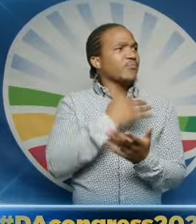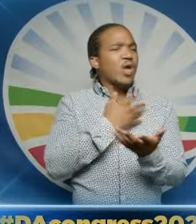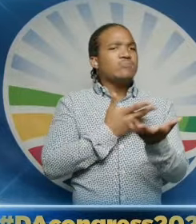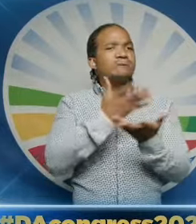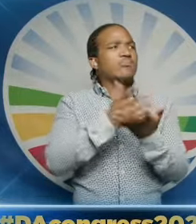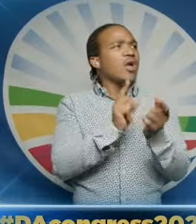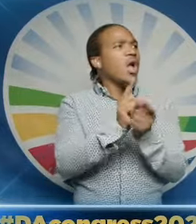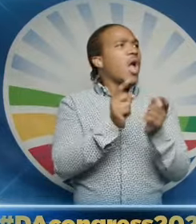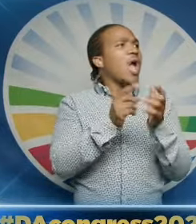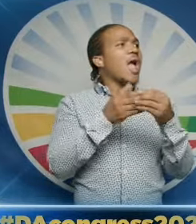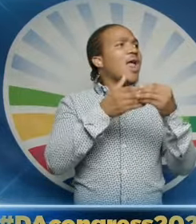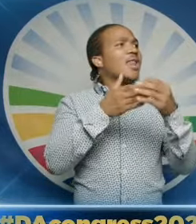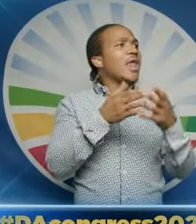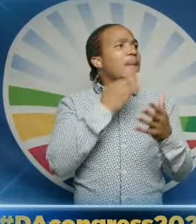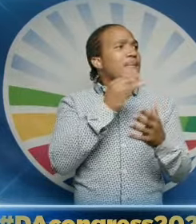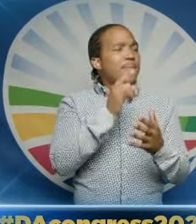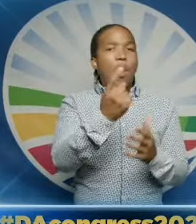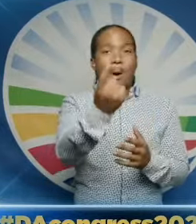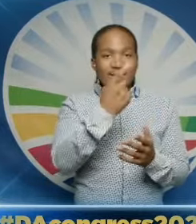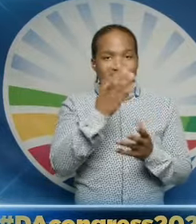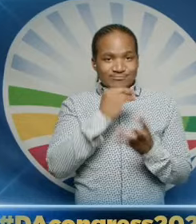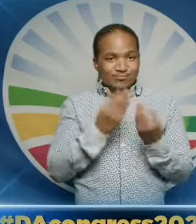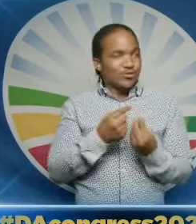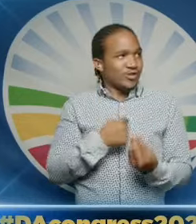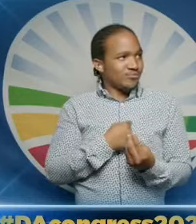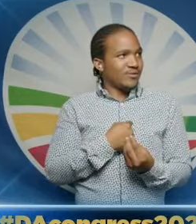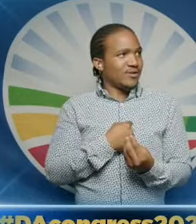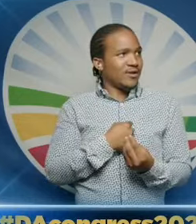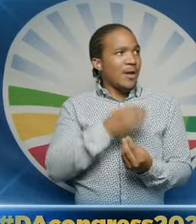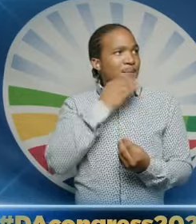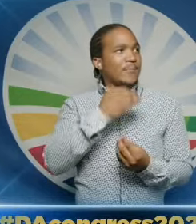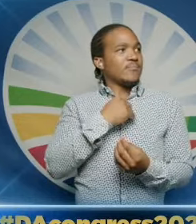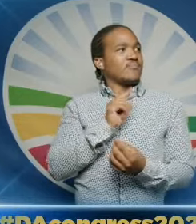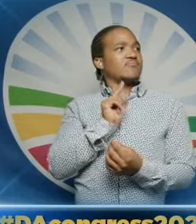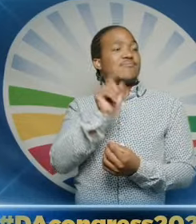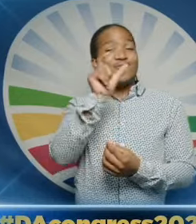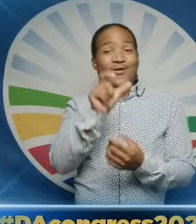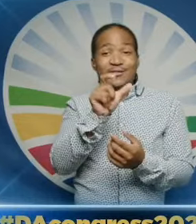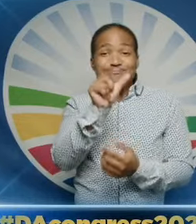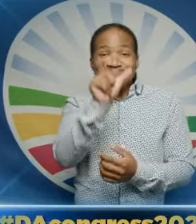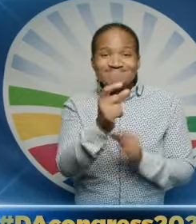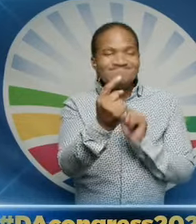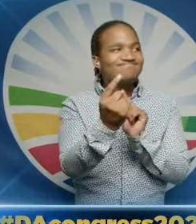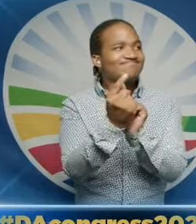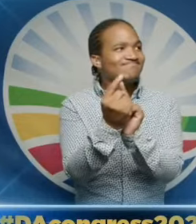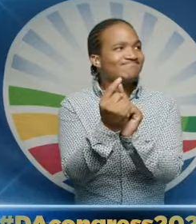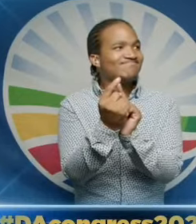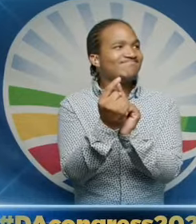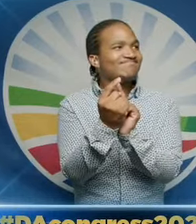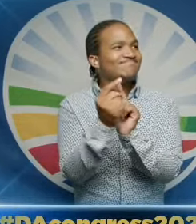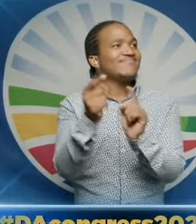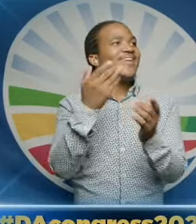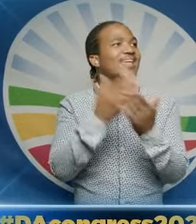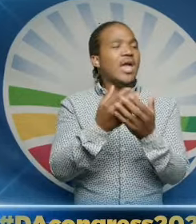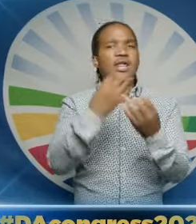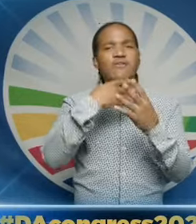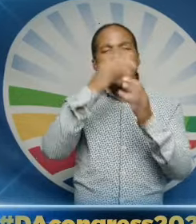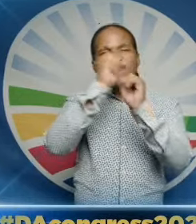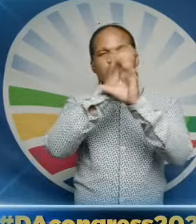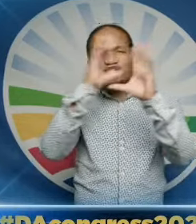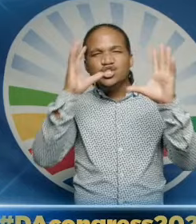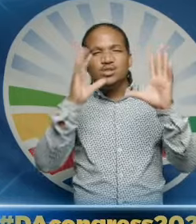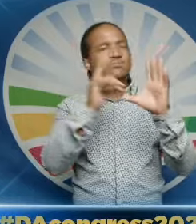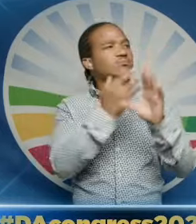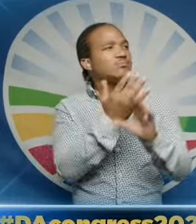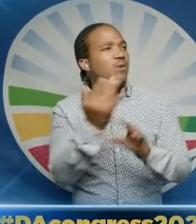your leader in your province. They want to speak to me. And I'm going to cast my vote for that person and whether they represent a vision that is going to take